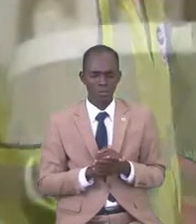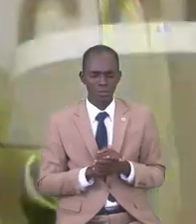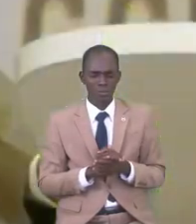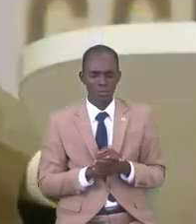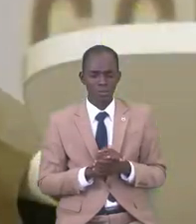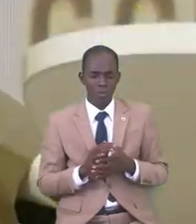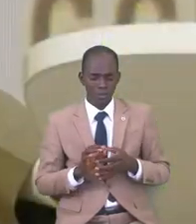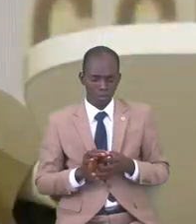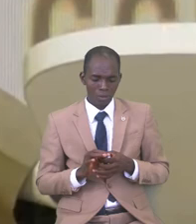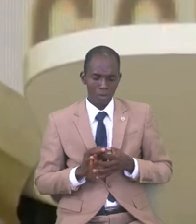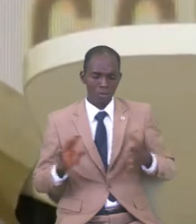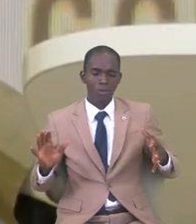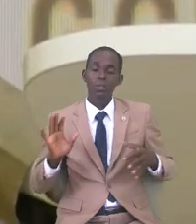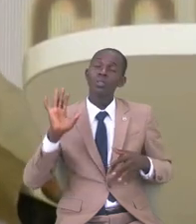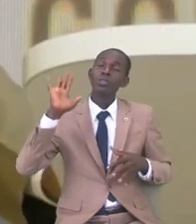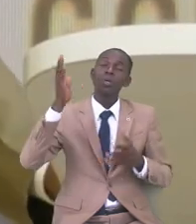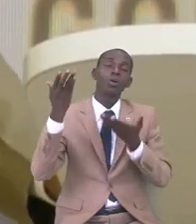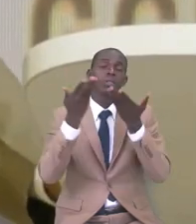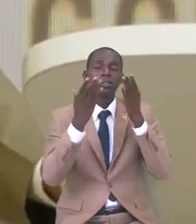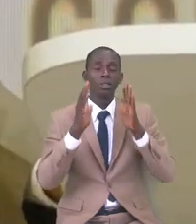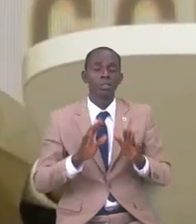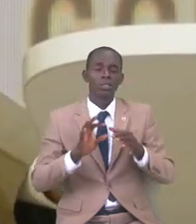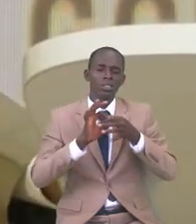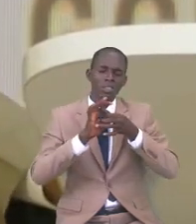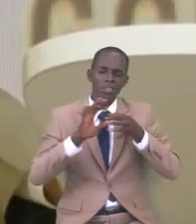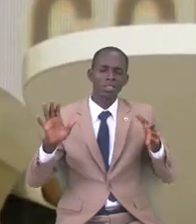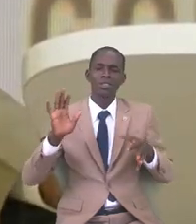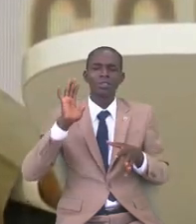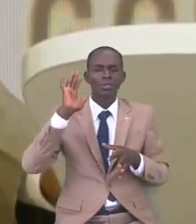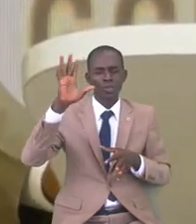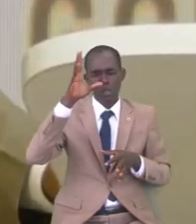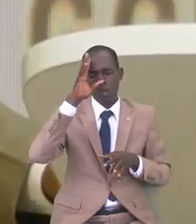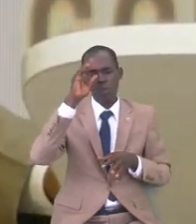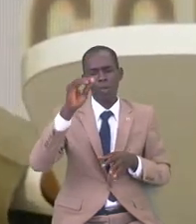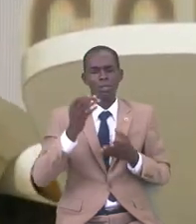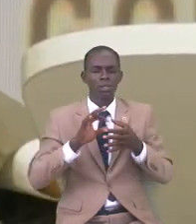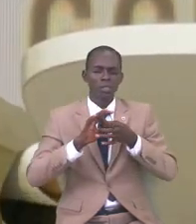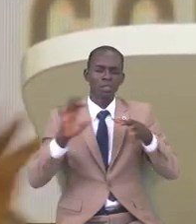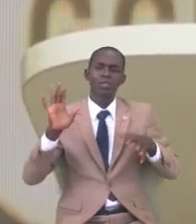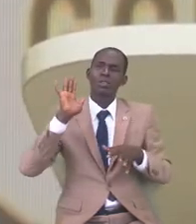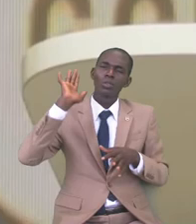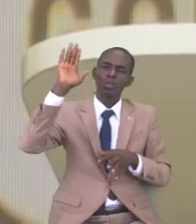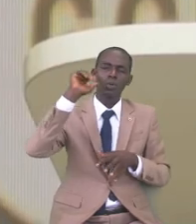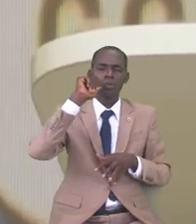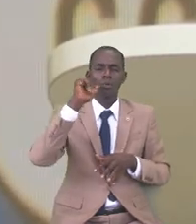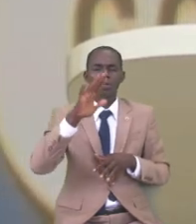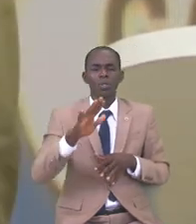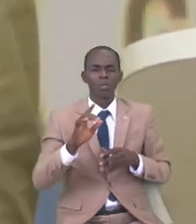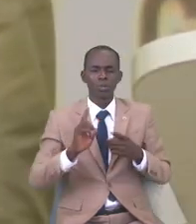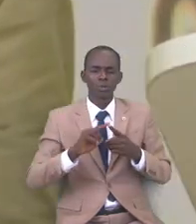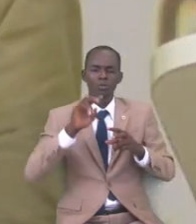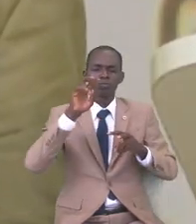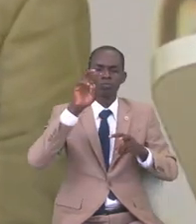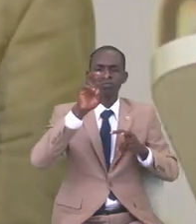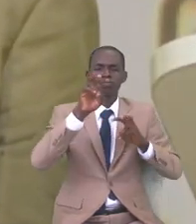Release your servant, release your man, release your woman to